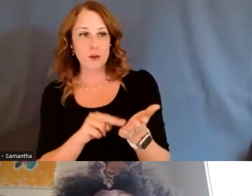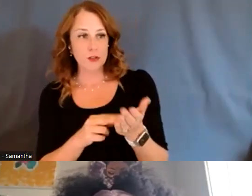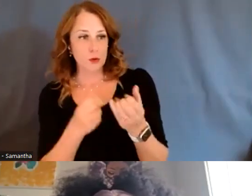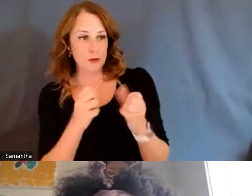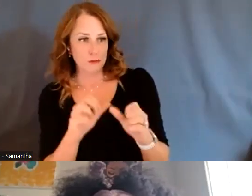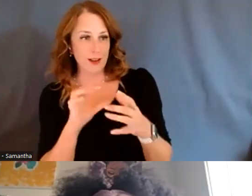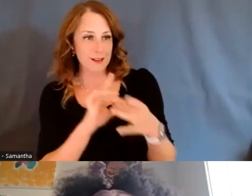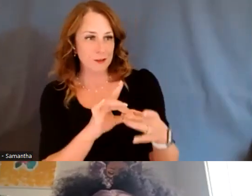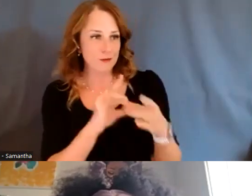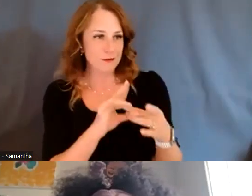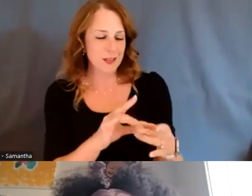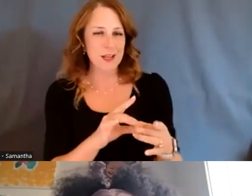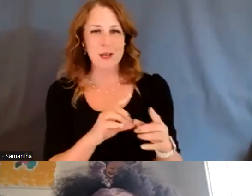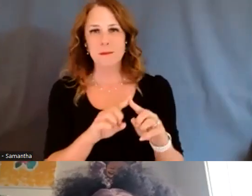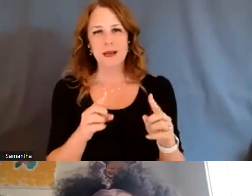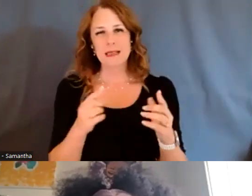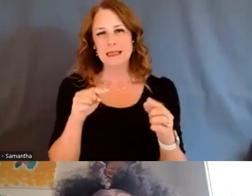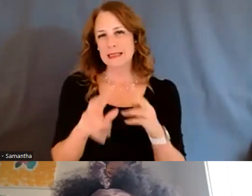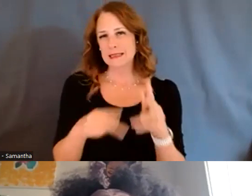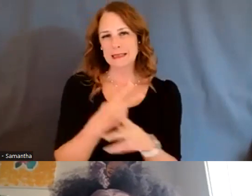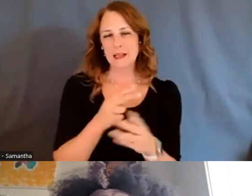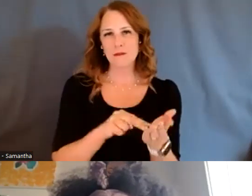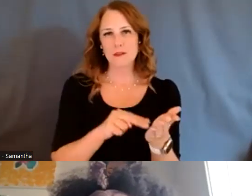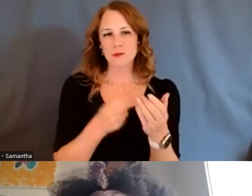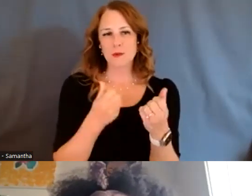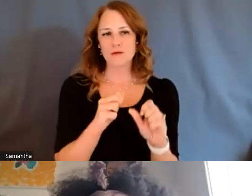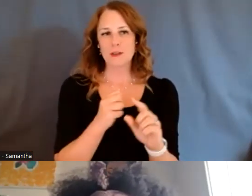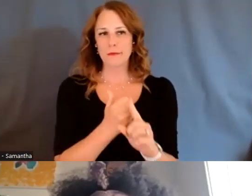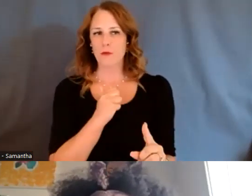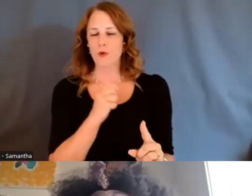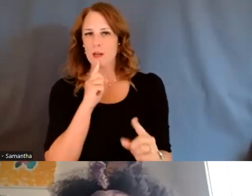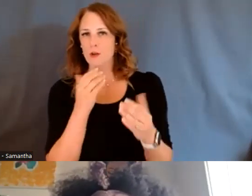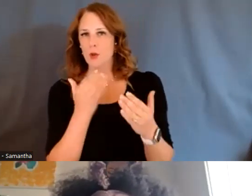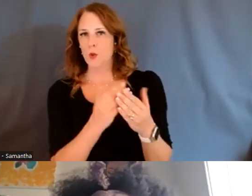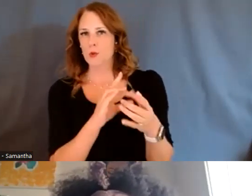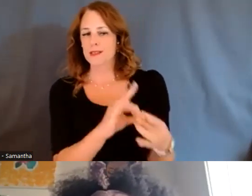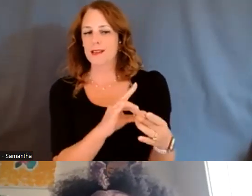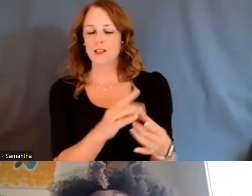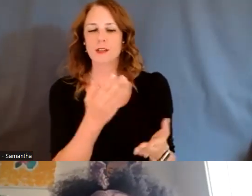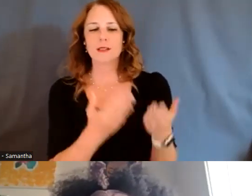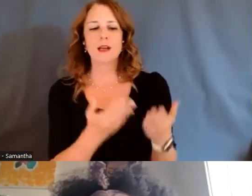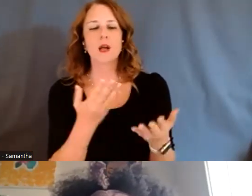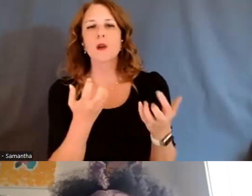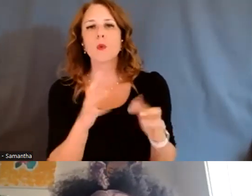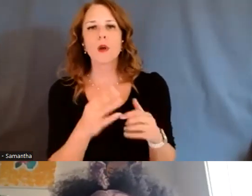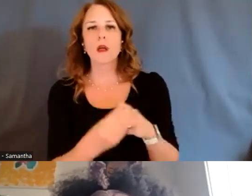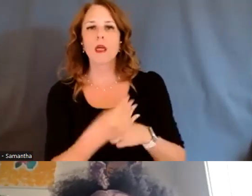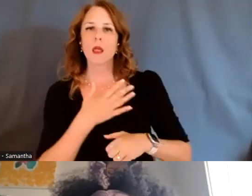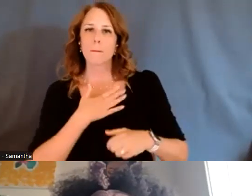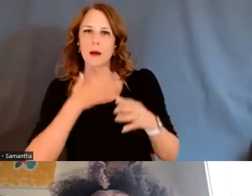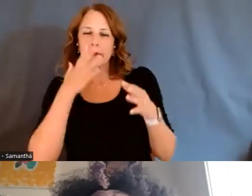that very close connection with them because I don't want to maybe see something that's not there or,